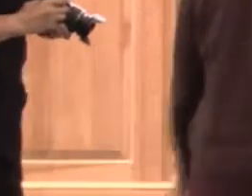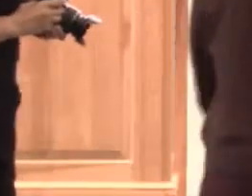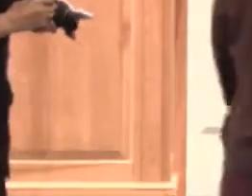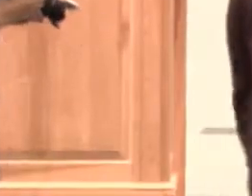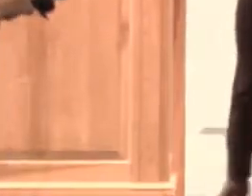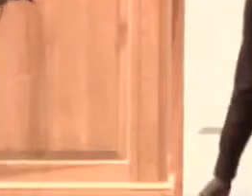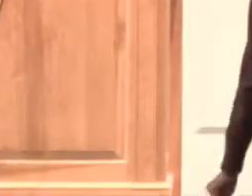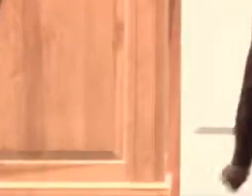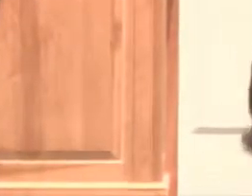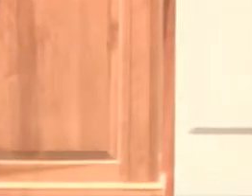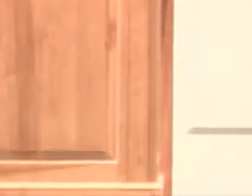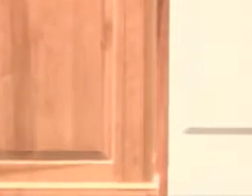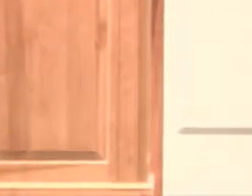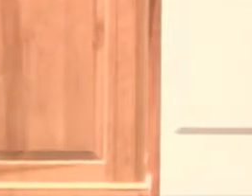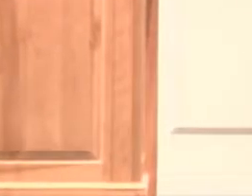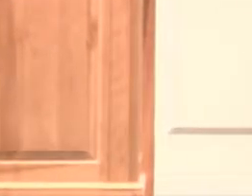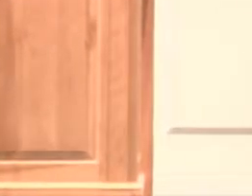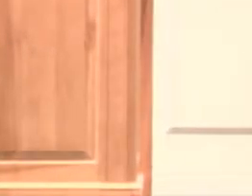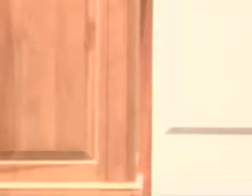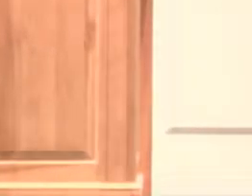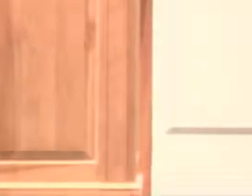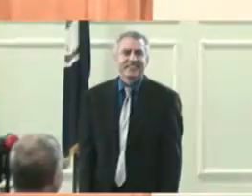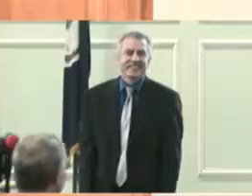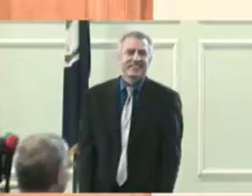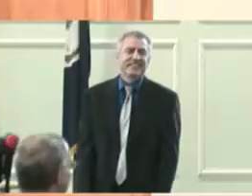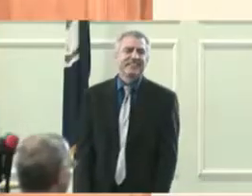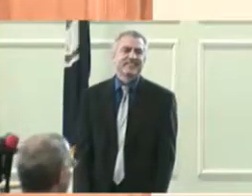Bill Jones. I don't know if Bill is here.